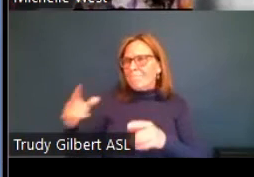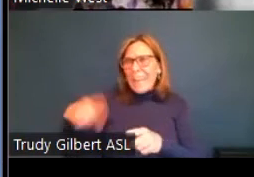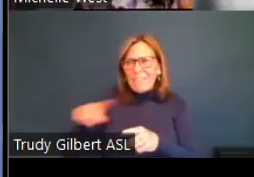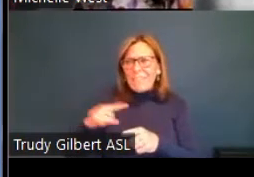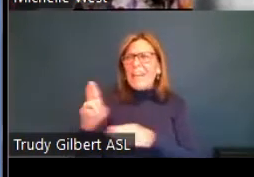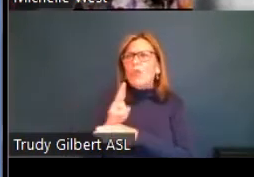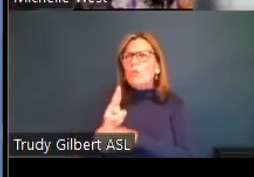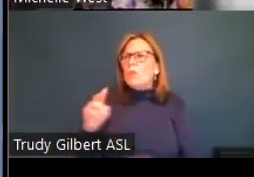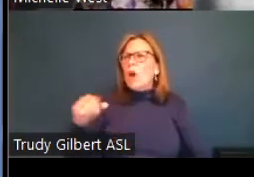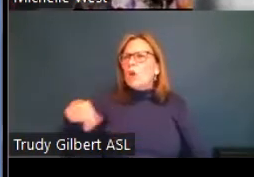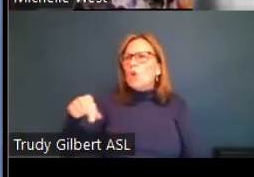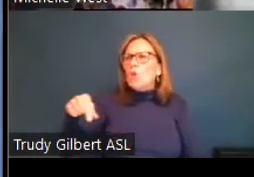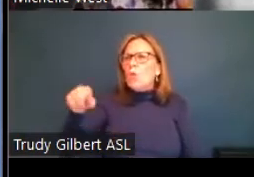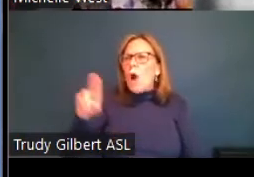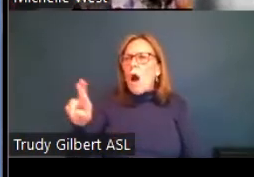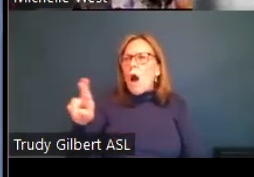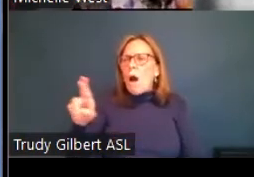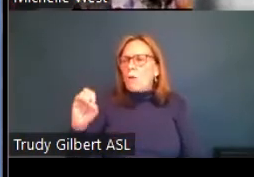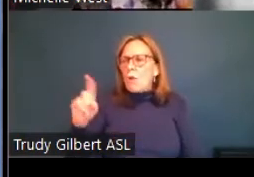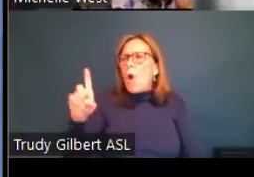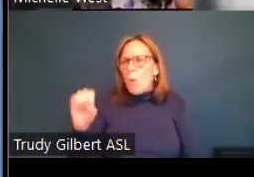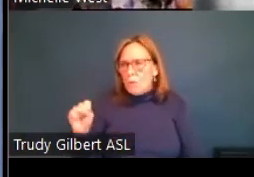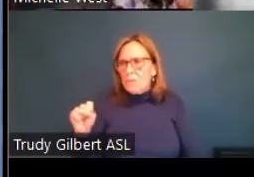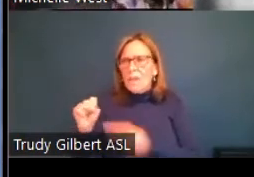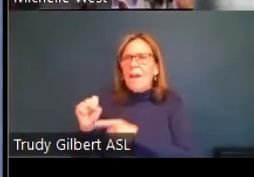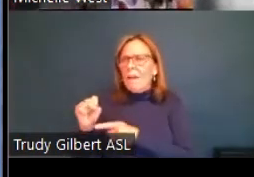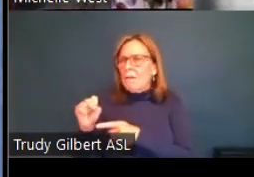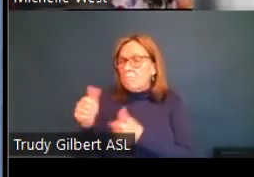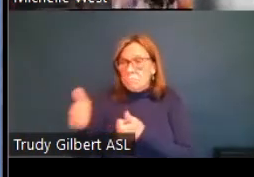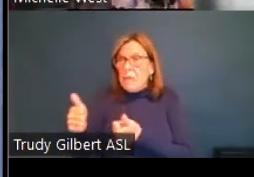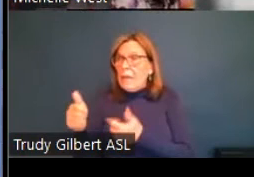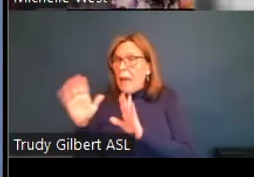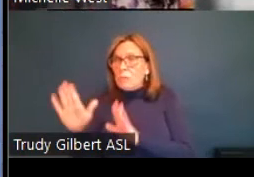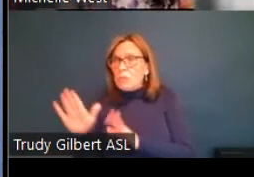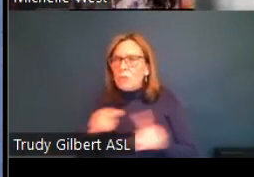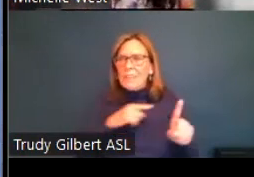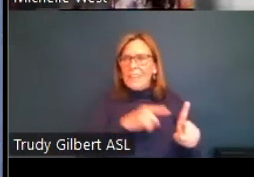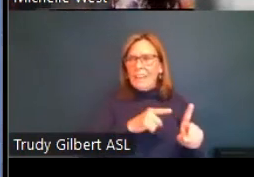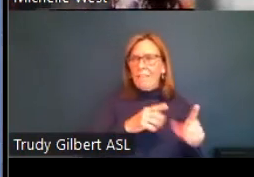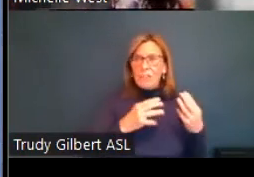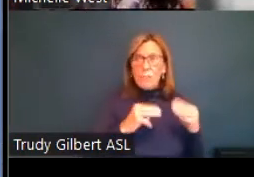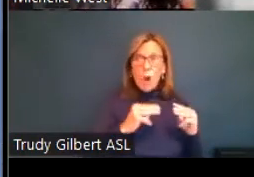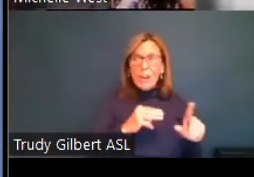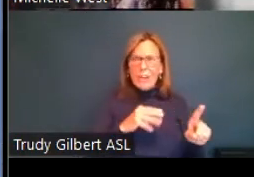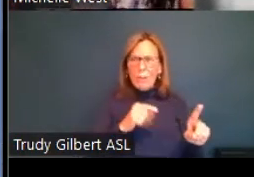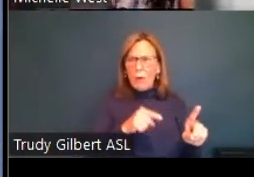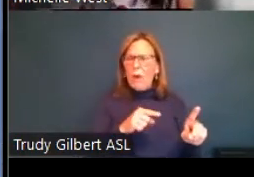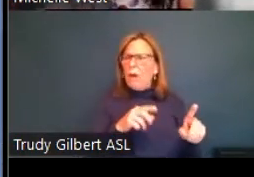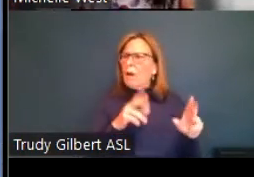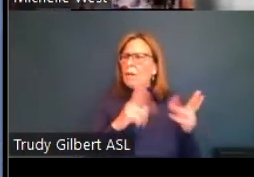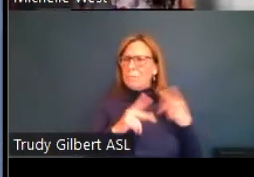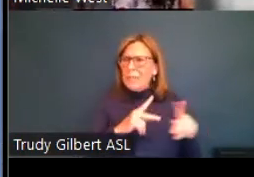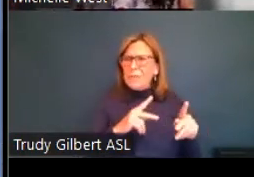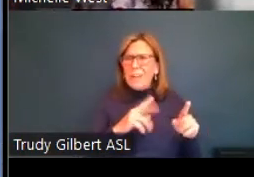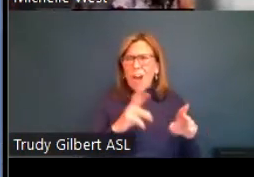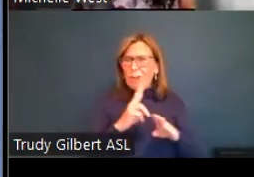If you're marketing at a restaurant where they have their you know, menu, where people are used to doing that now, sure.